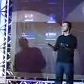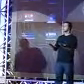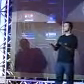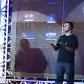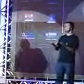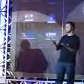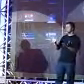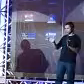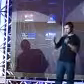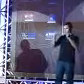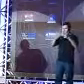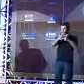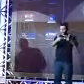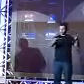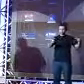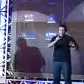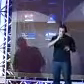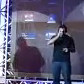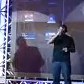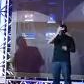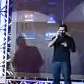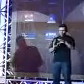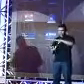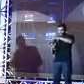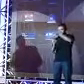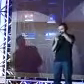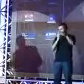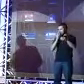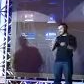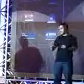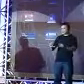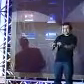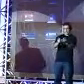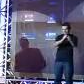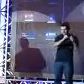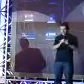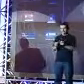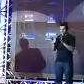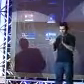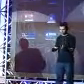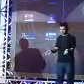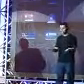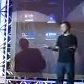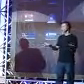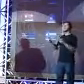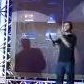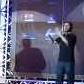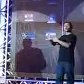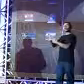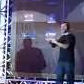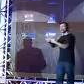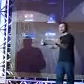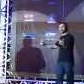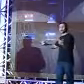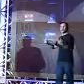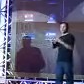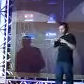For in order for the capitalist poor to produce its goods and